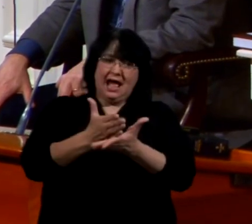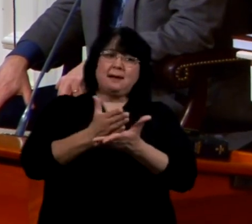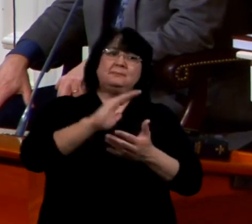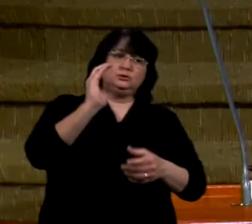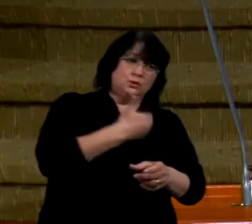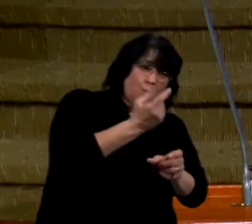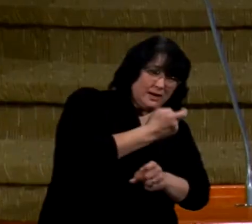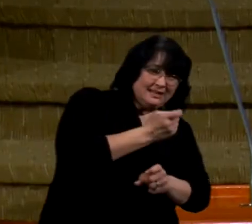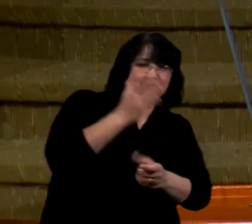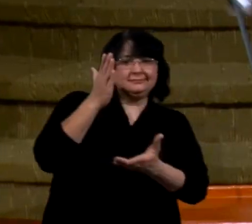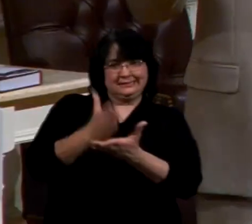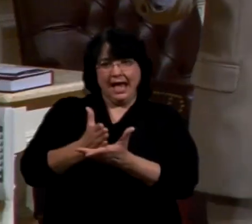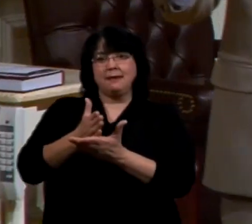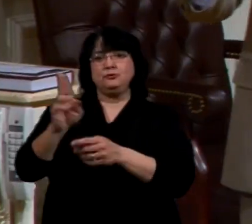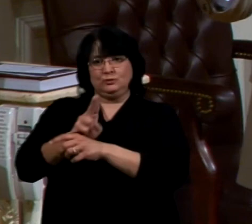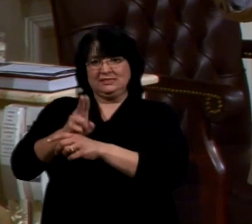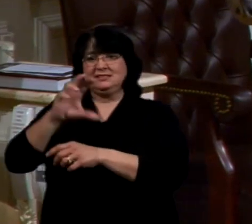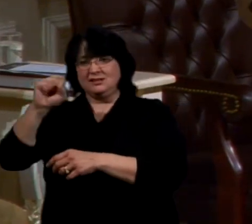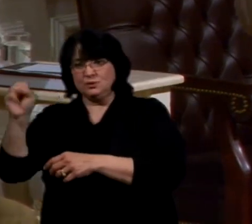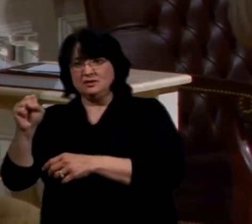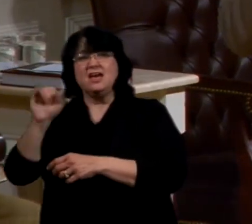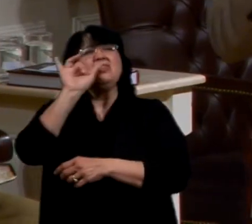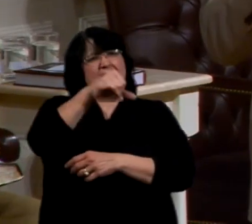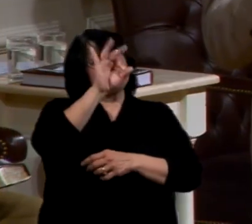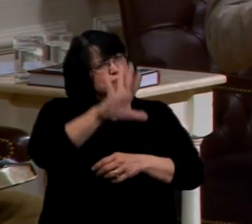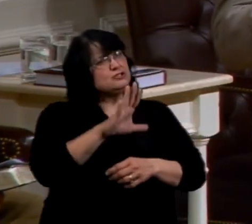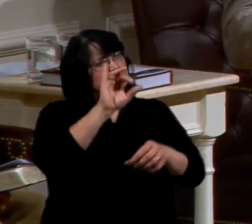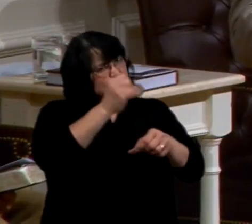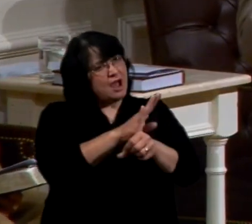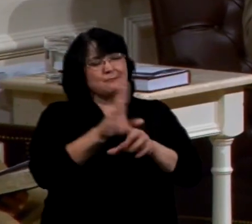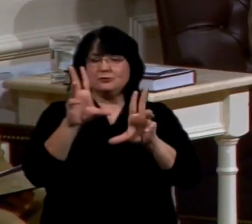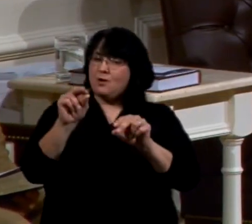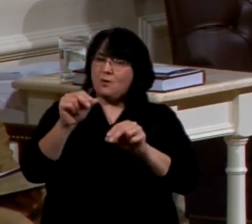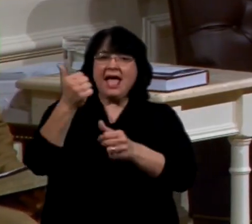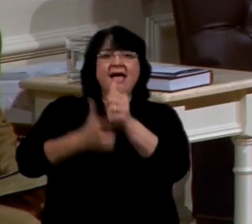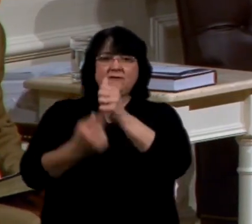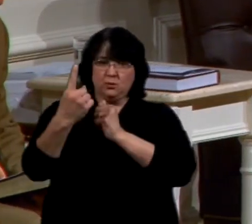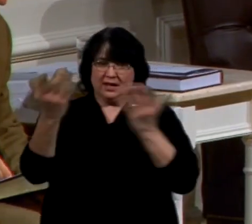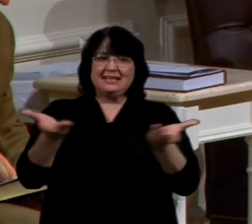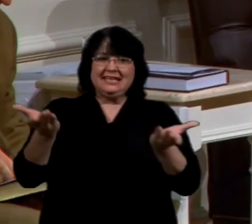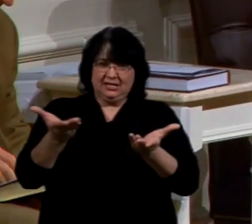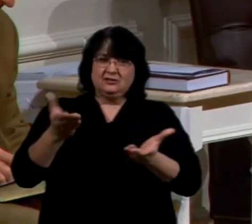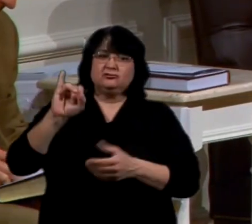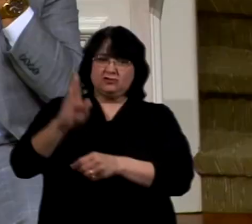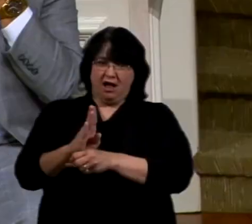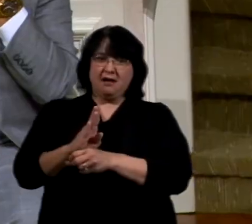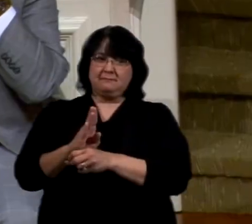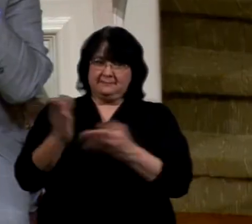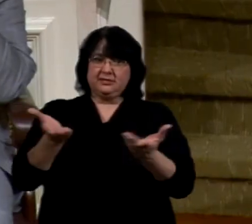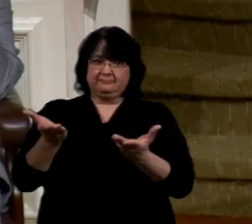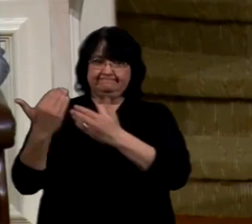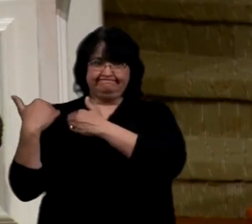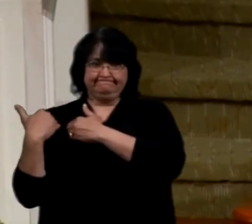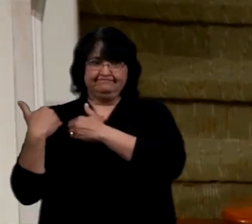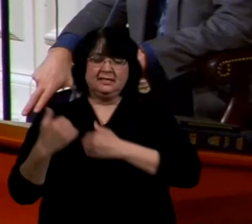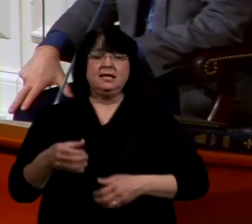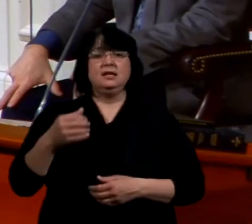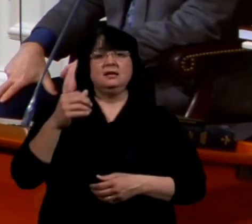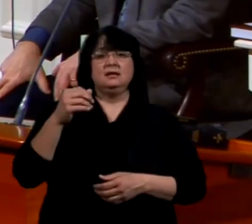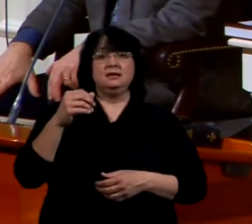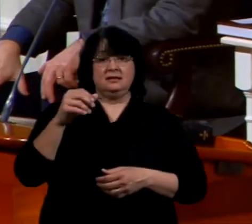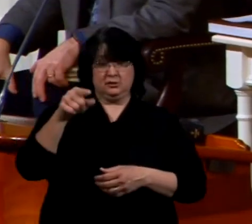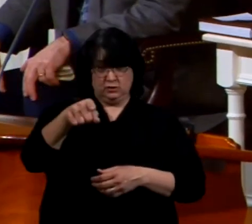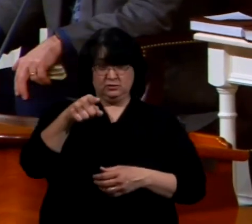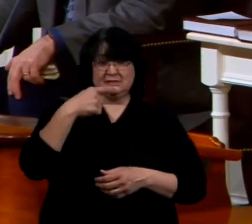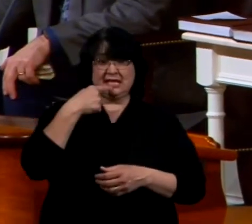Well, it's the preacher's job. No, it's everyone in here's job. Heads are bowed, eyes are closed. No one looking. Preacher, I'm